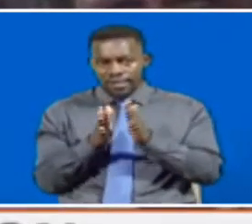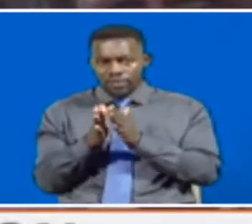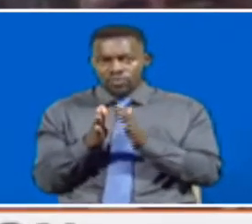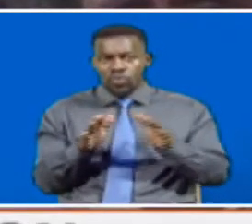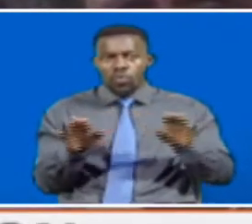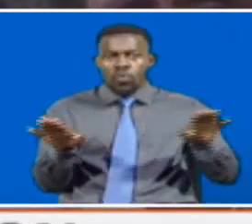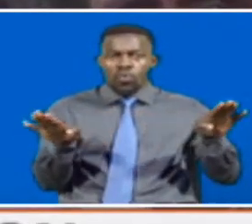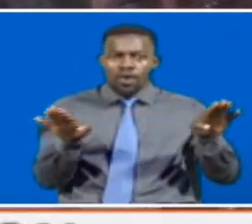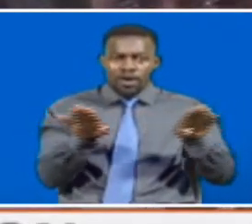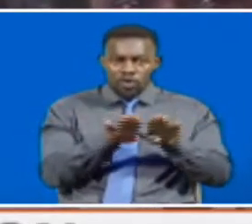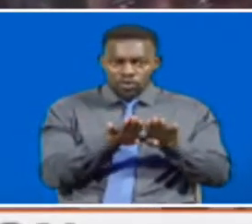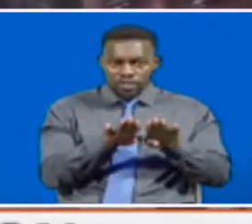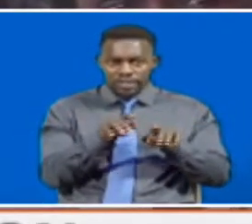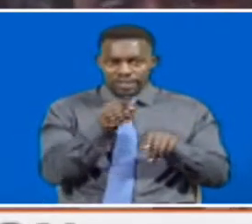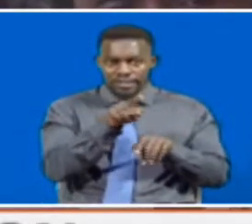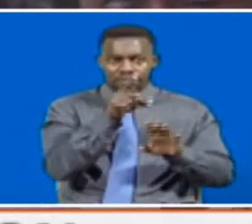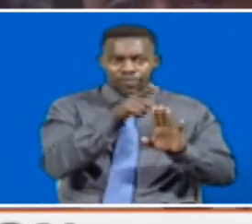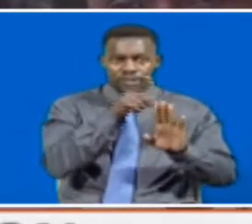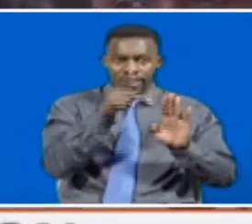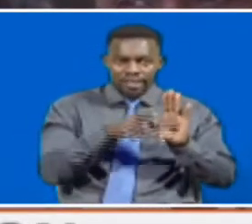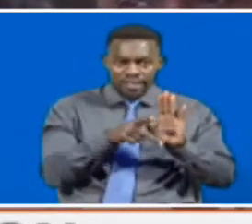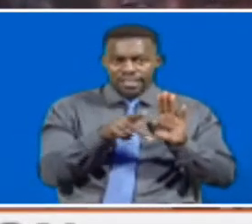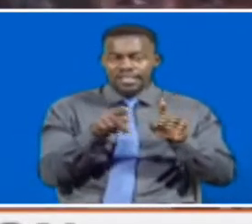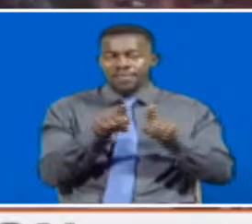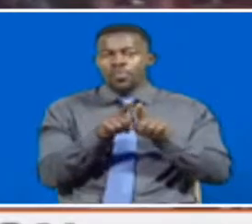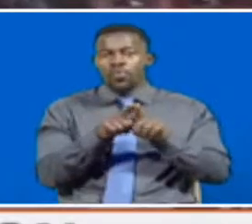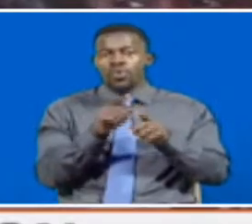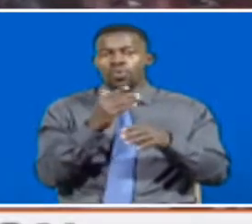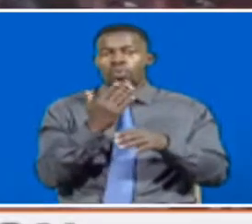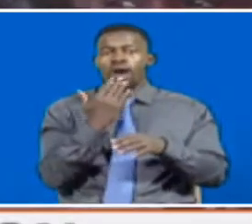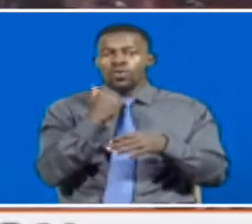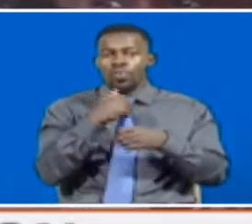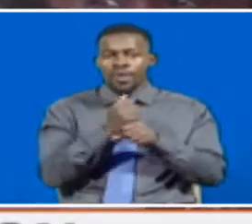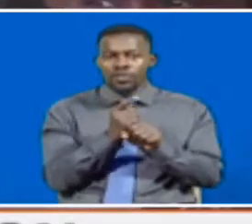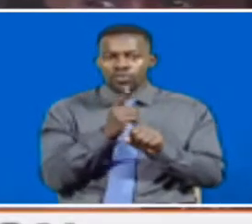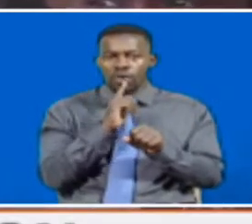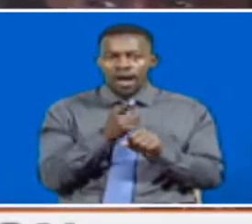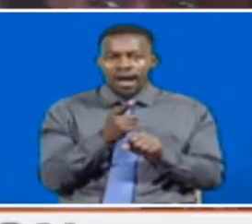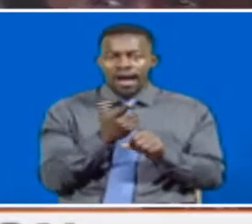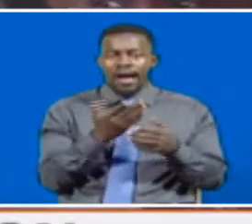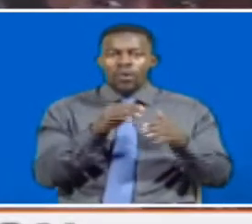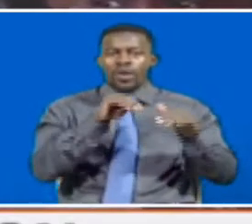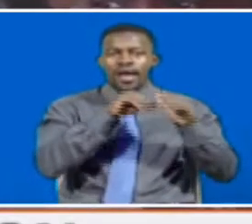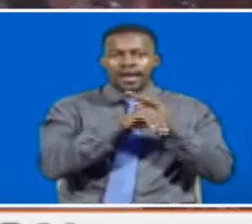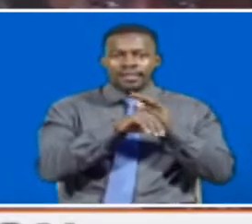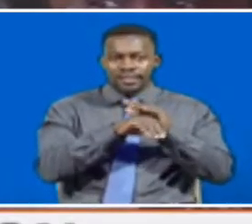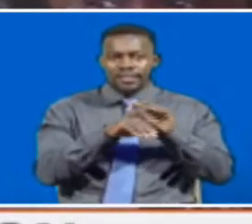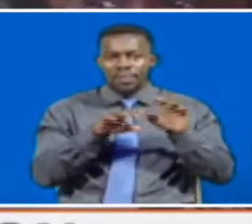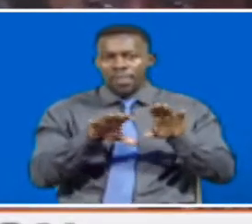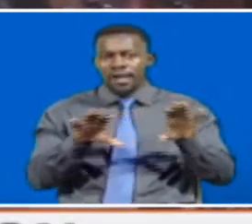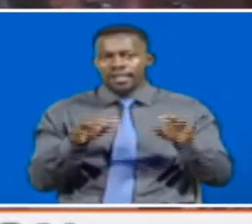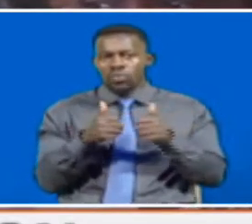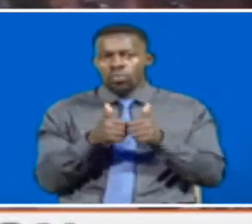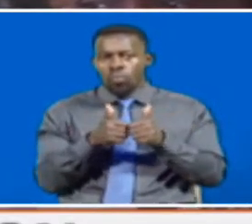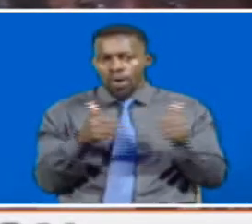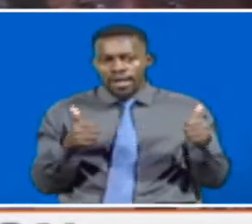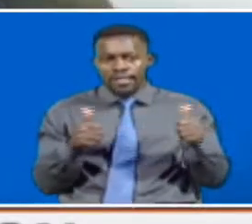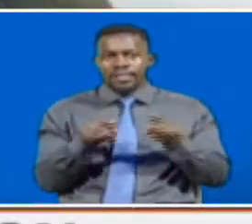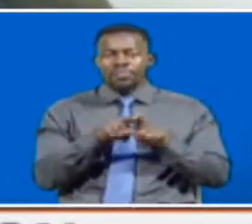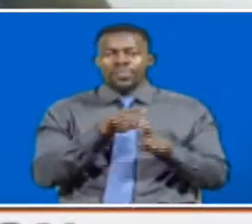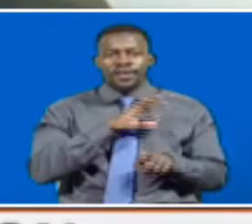project, we are also keen to ensure that the markets work correctly and that incomes can be realized from this